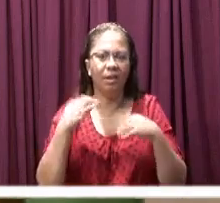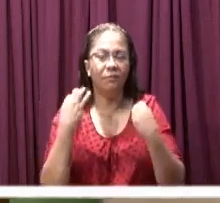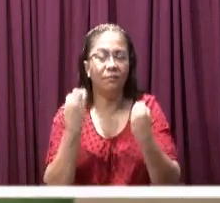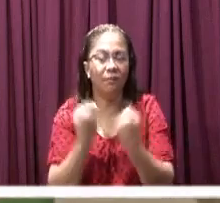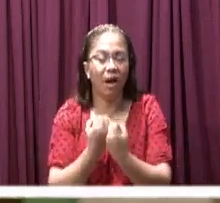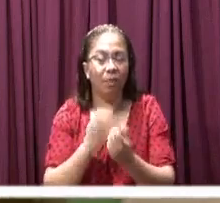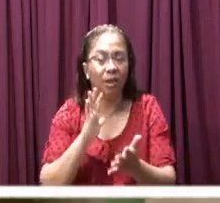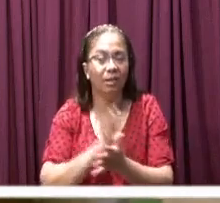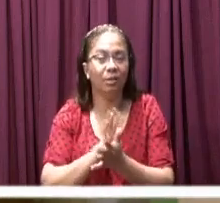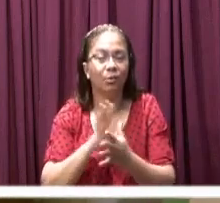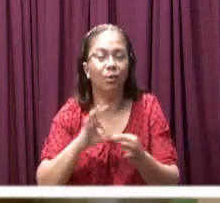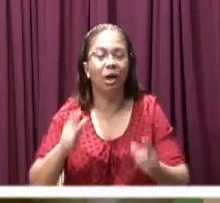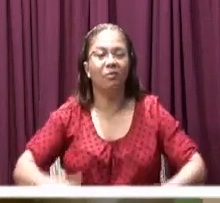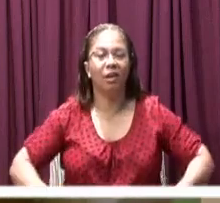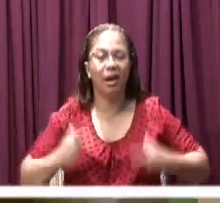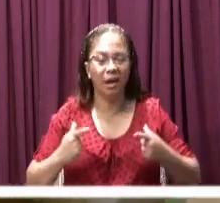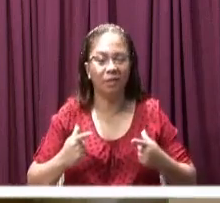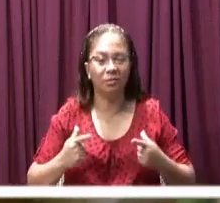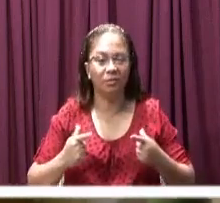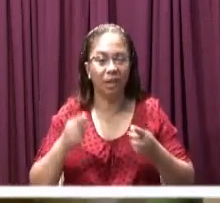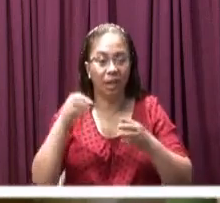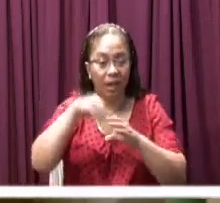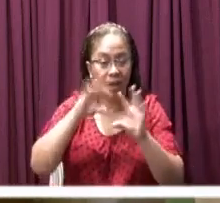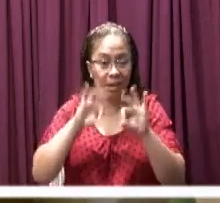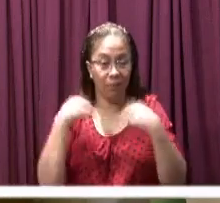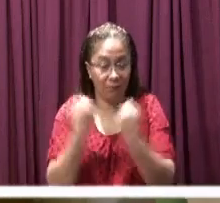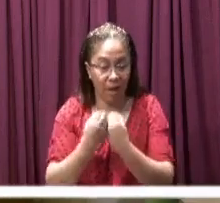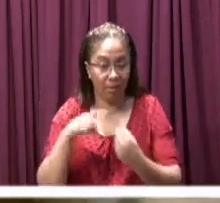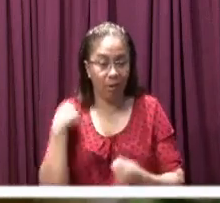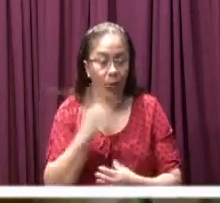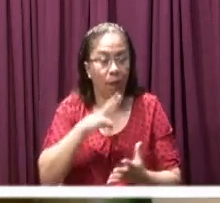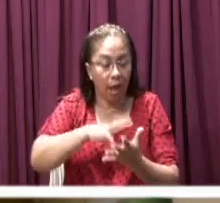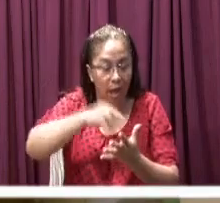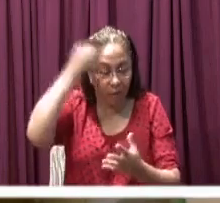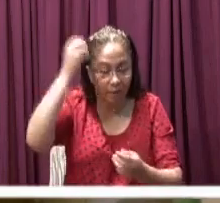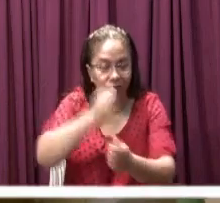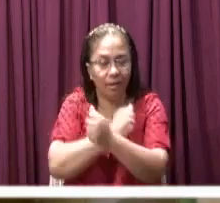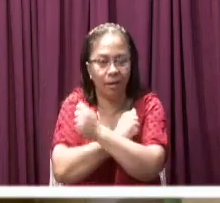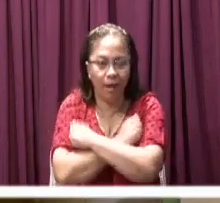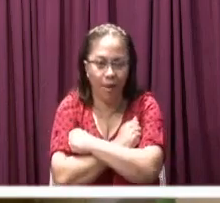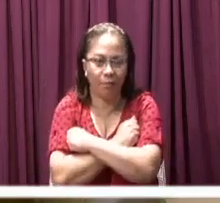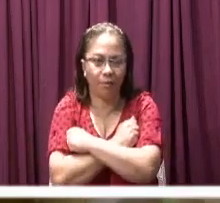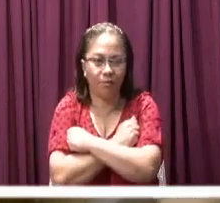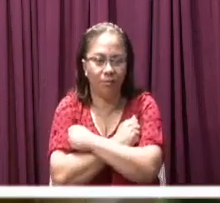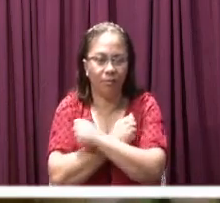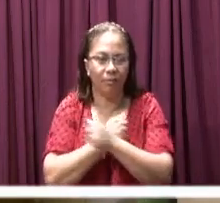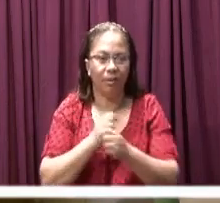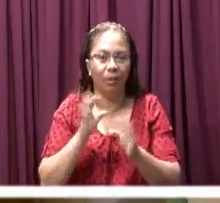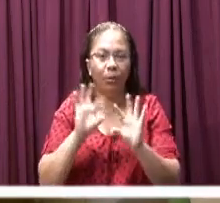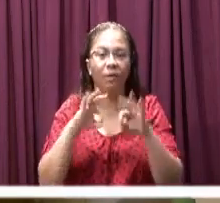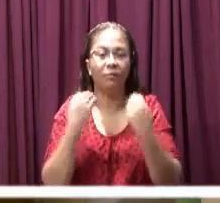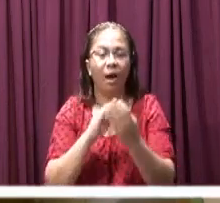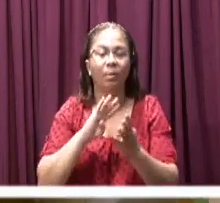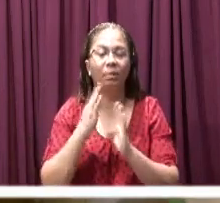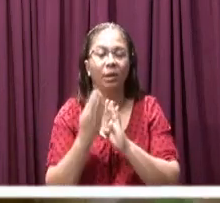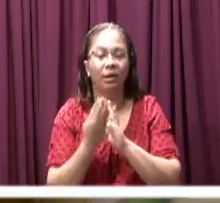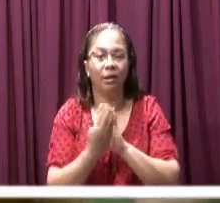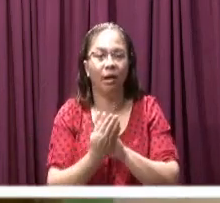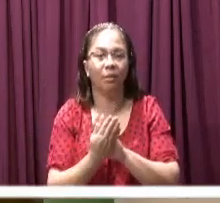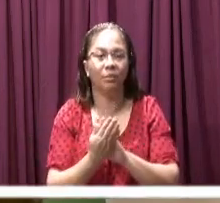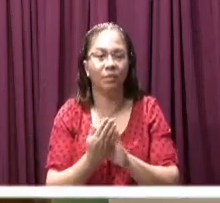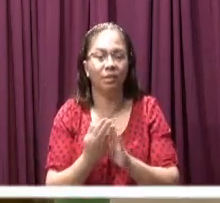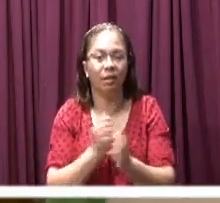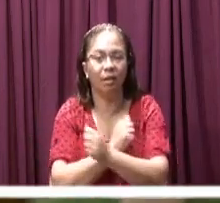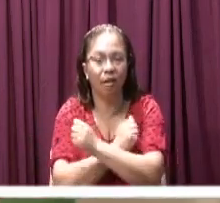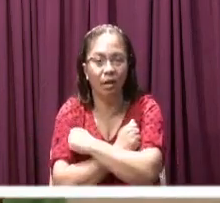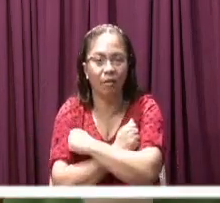where we learn how to love. And when the family is what it's supposed to be, it becomes that place of love And love